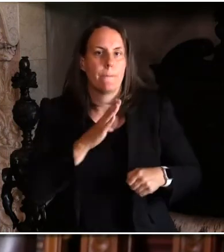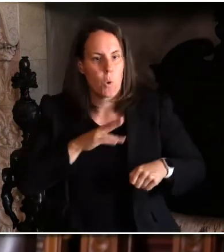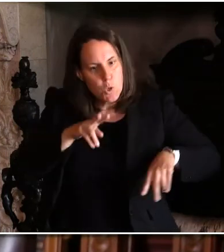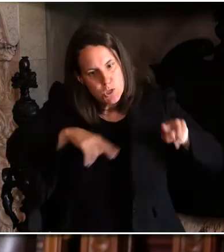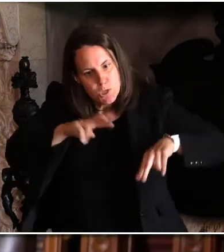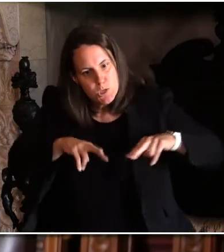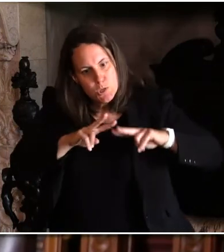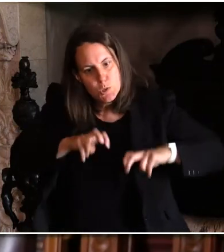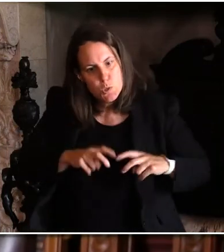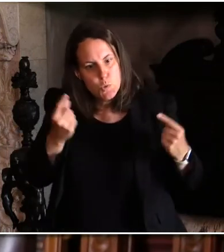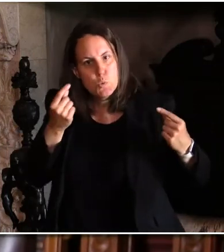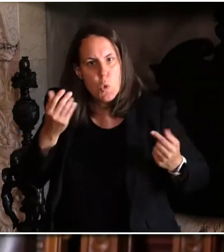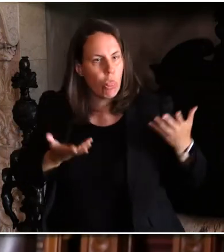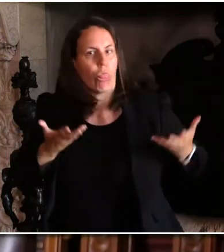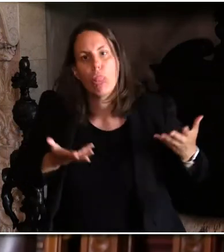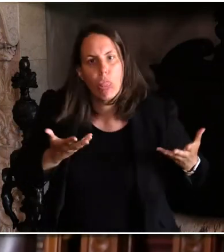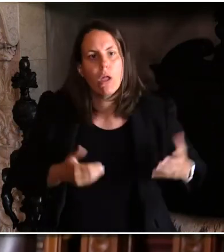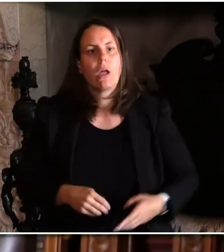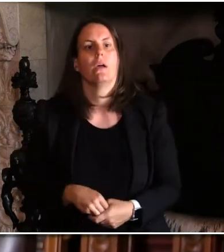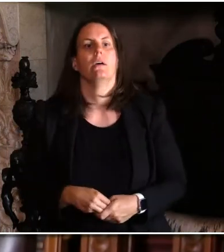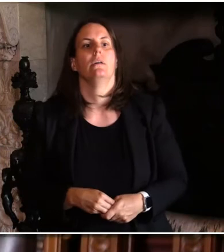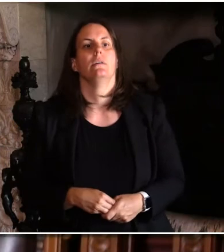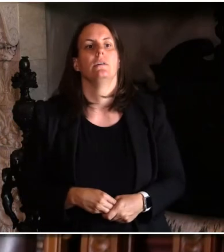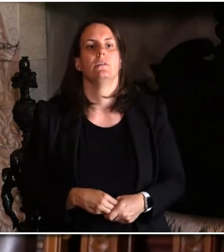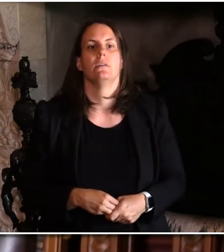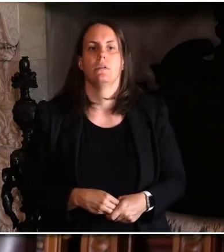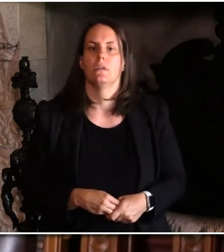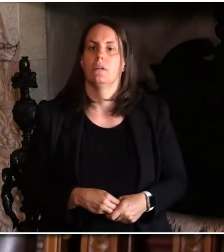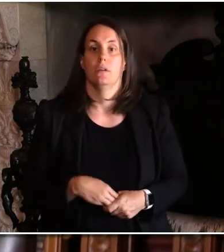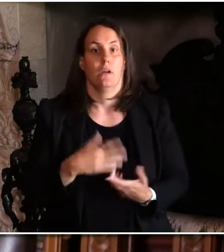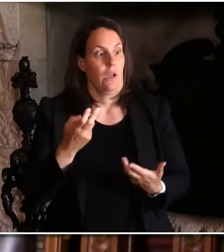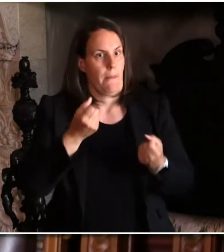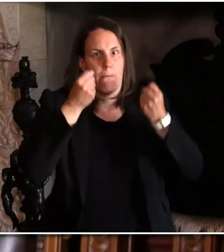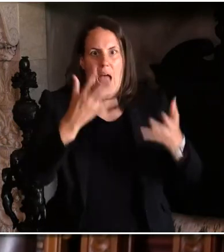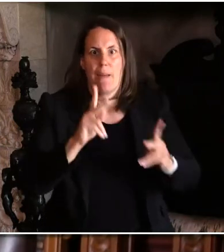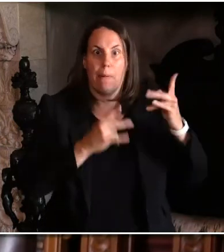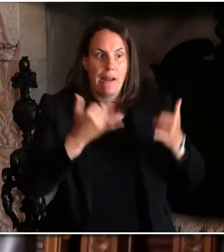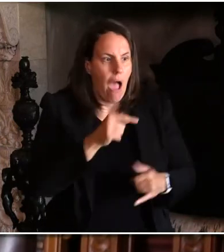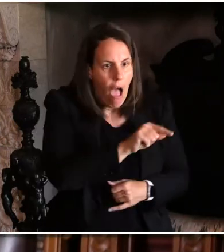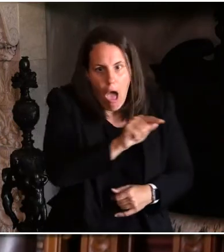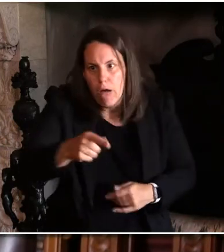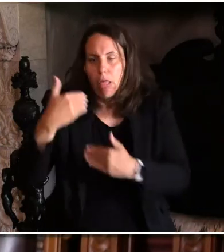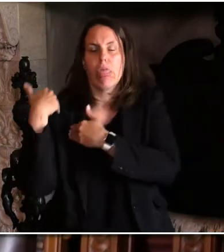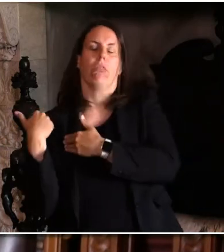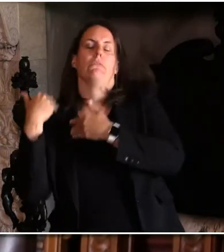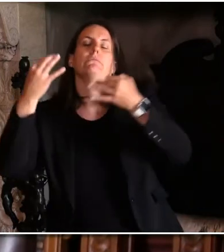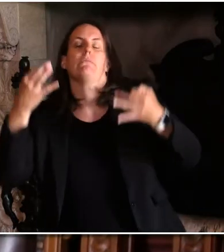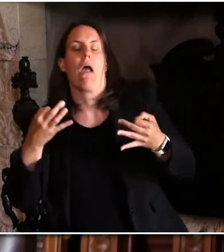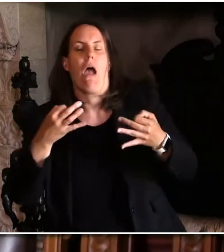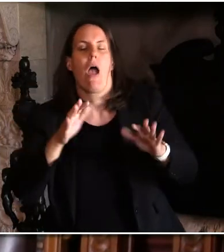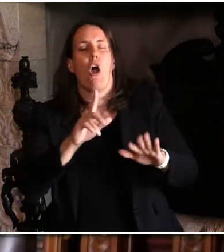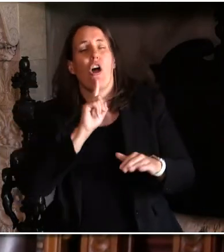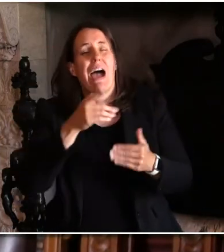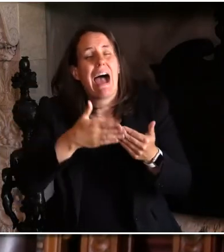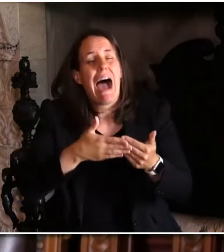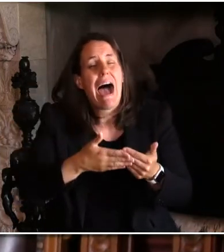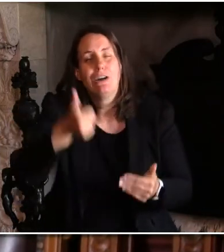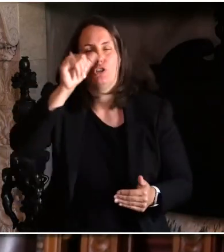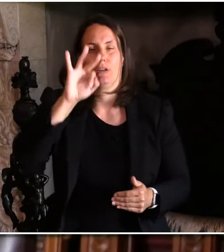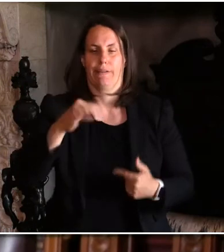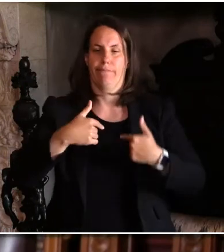the challenges that the Wisconsin Supreme Court, by not providing clarity in terms of the entirety of the law,